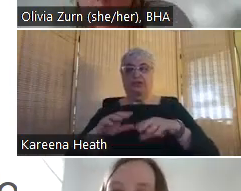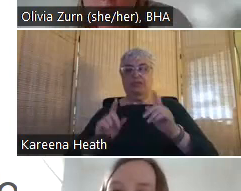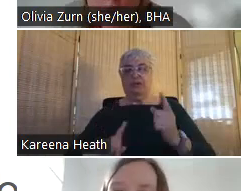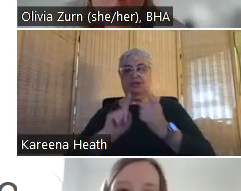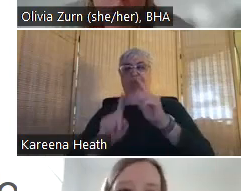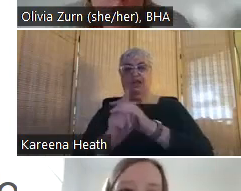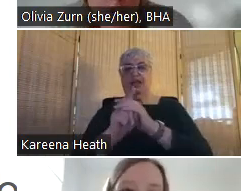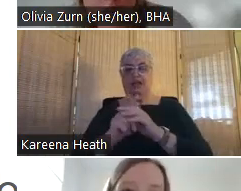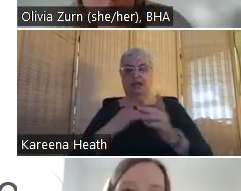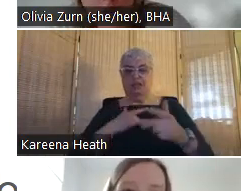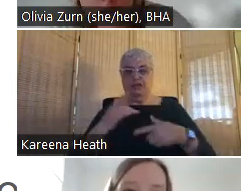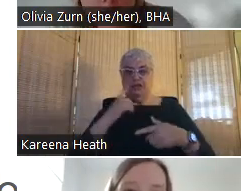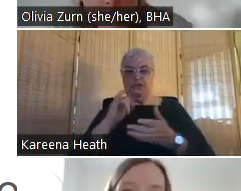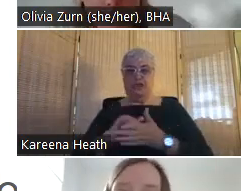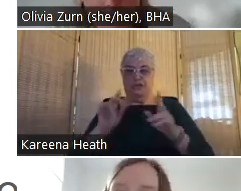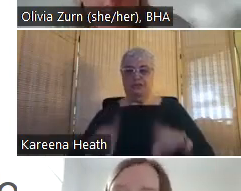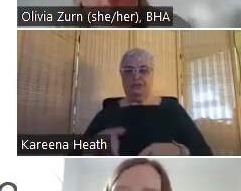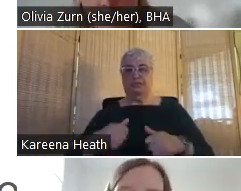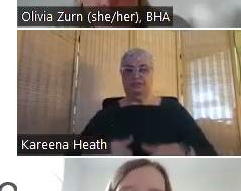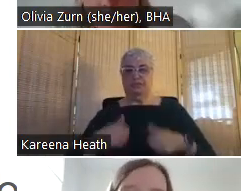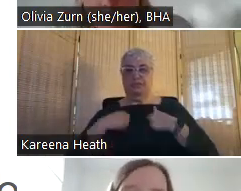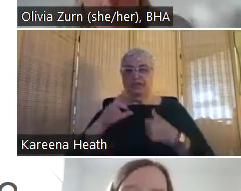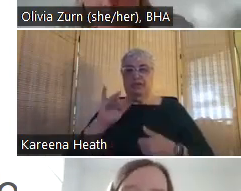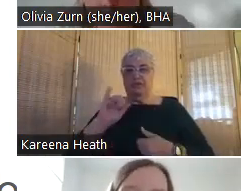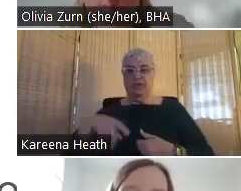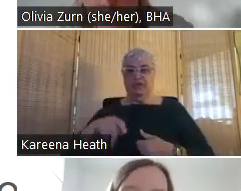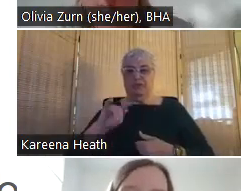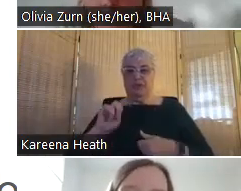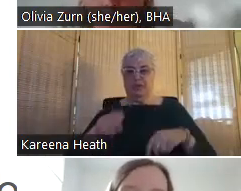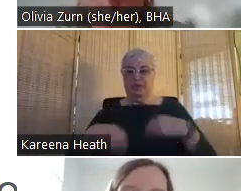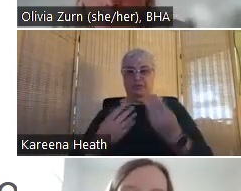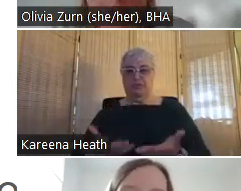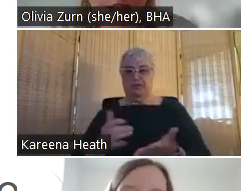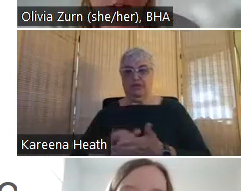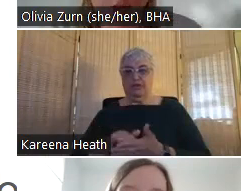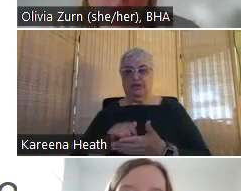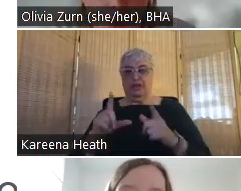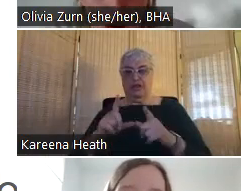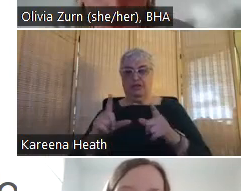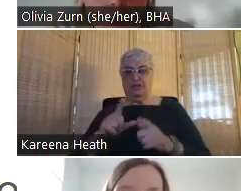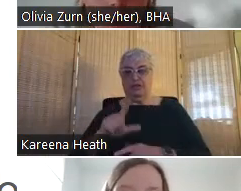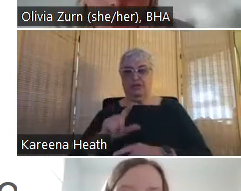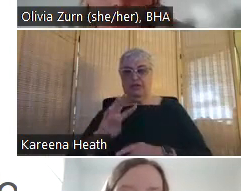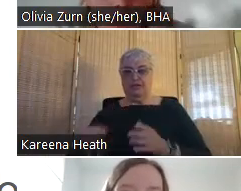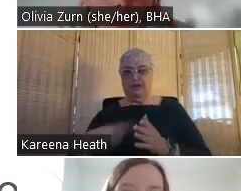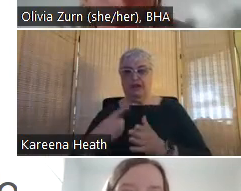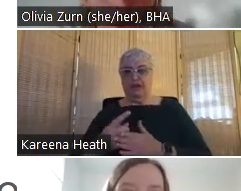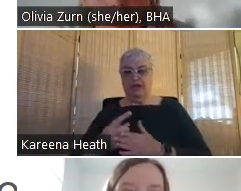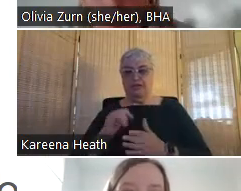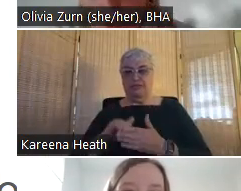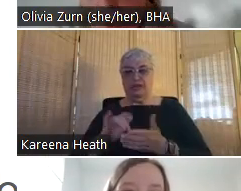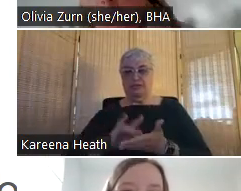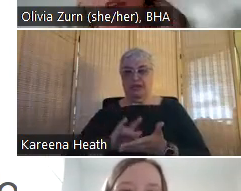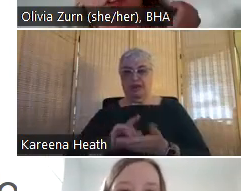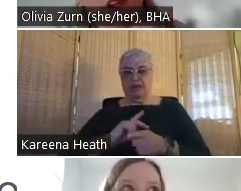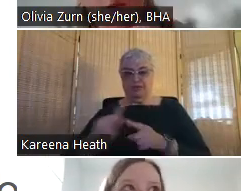the individual. Residential respite services shall be provided in a properly licensed 24-hour facility by medical